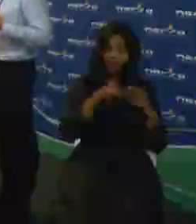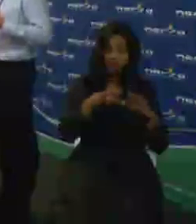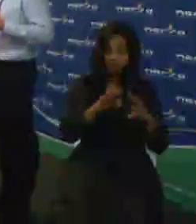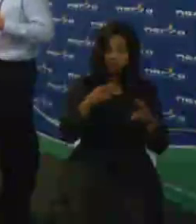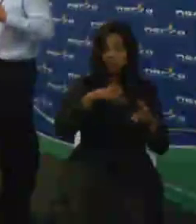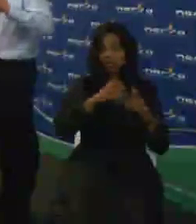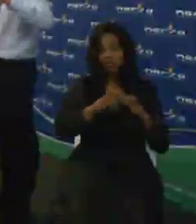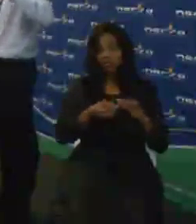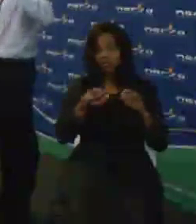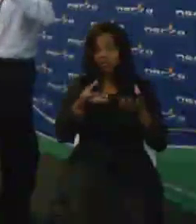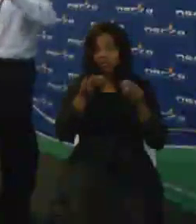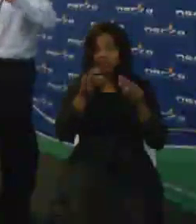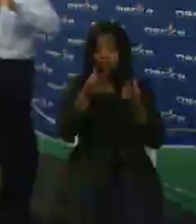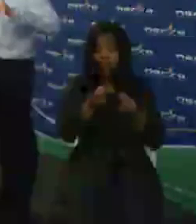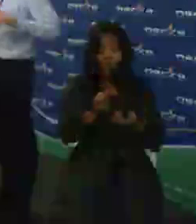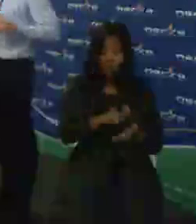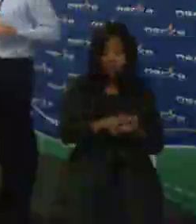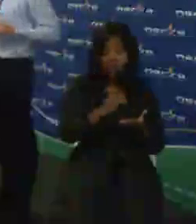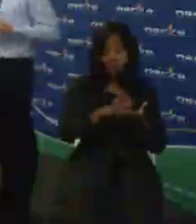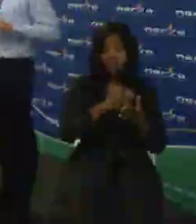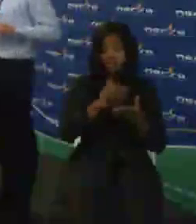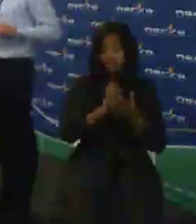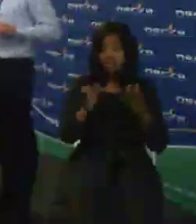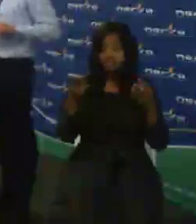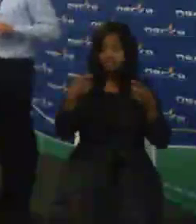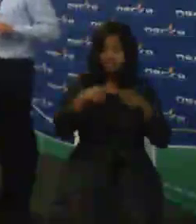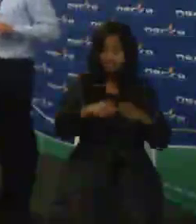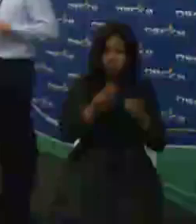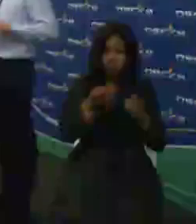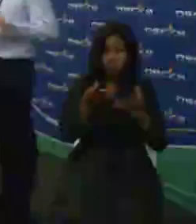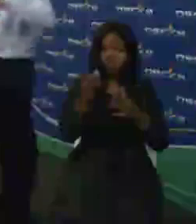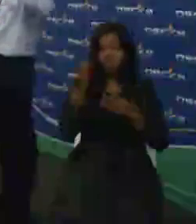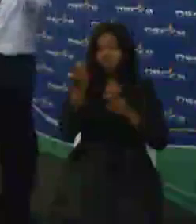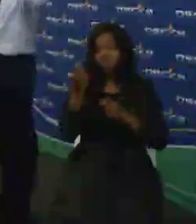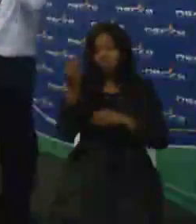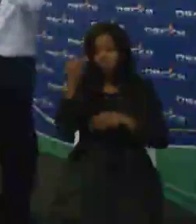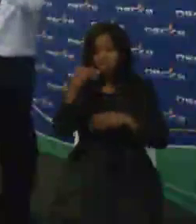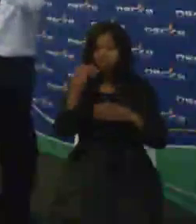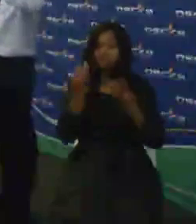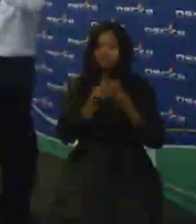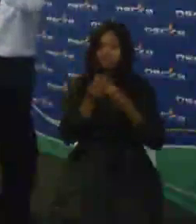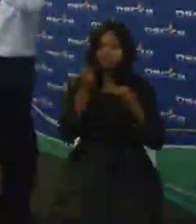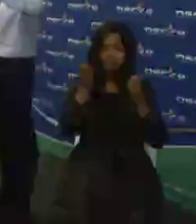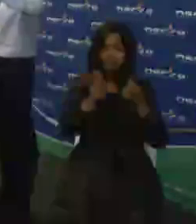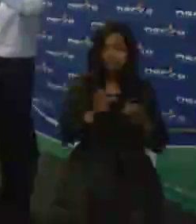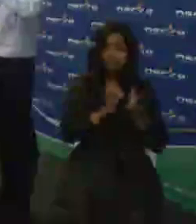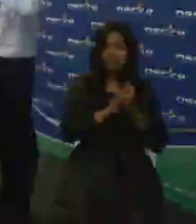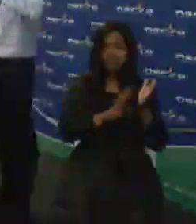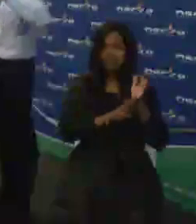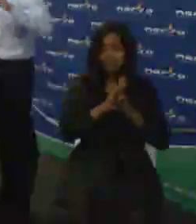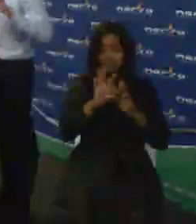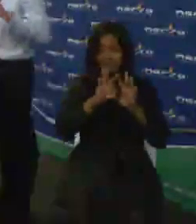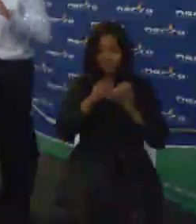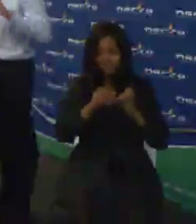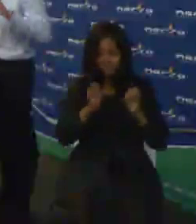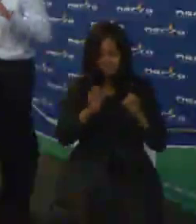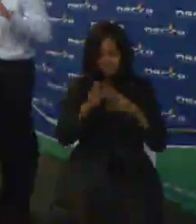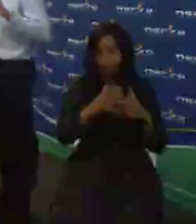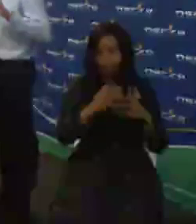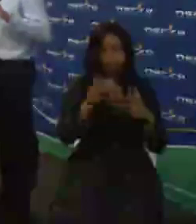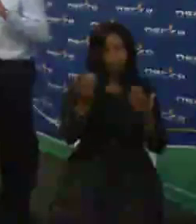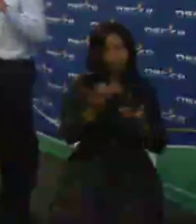most optimal way is perhaps a combination of giving Eskom higher prices, improving their efficiency all the time, whatever it